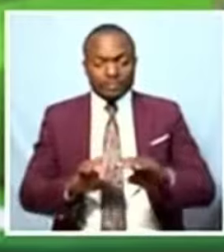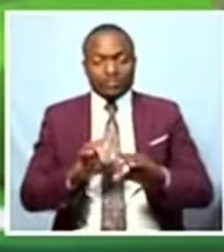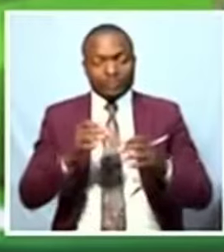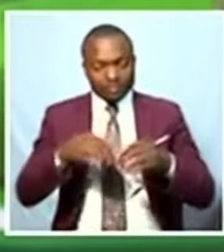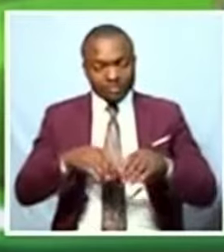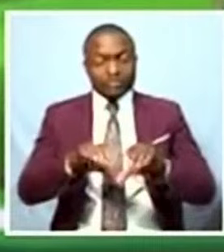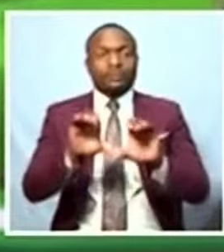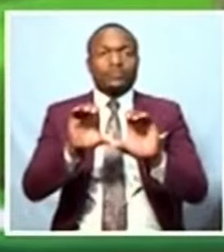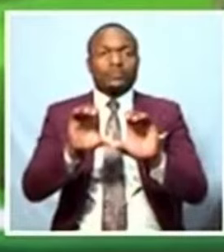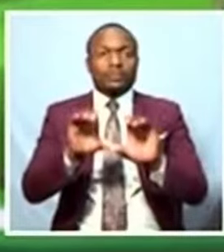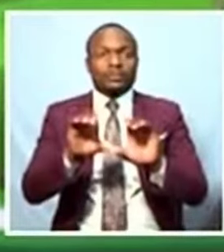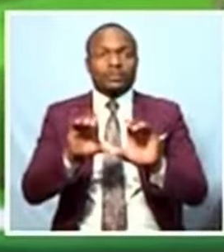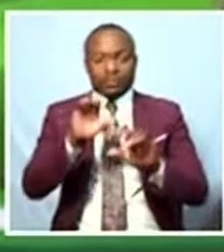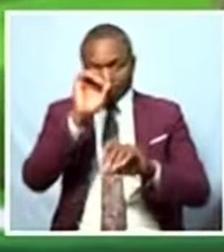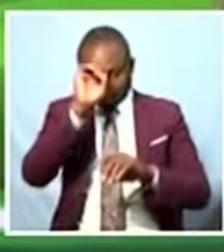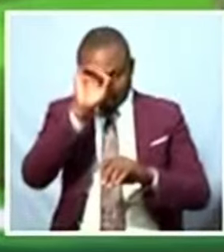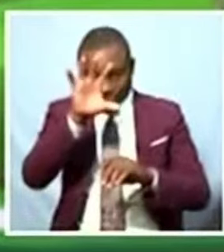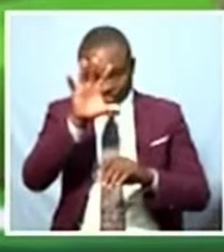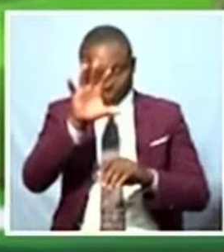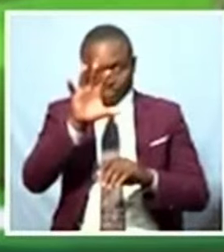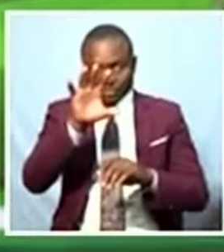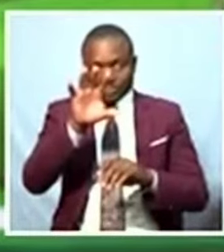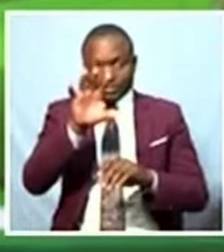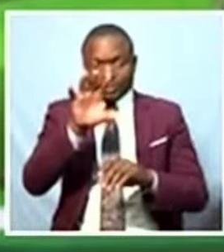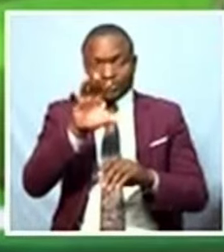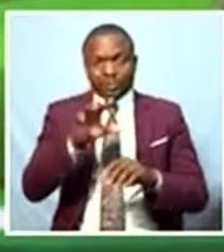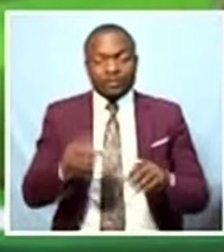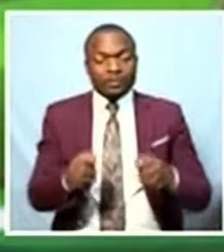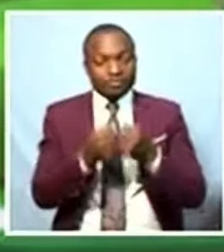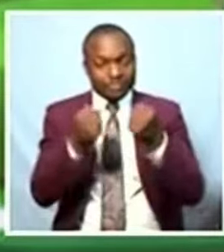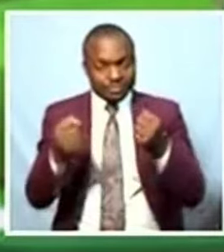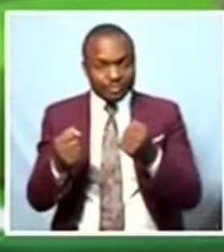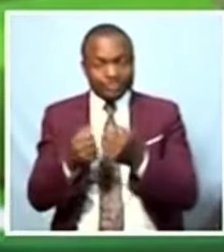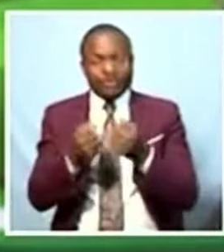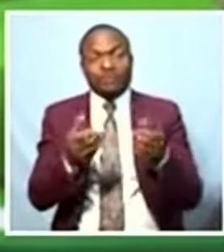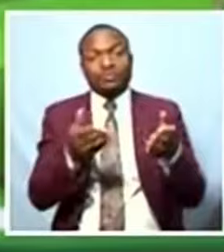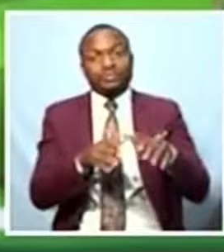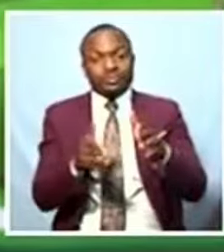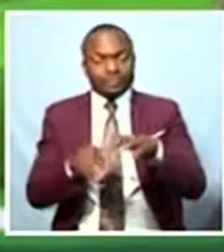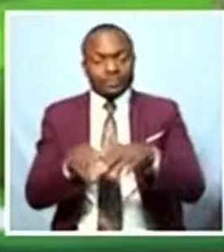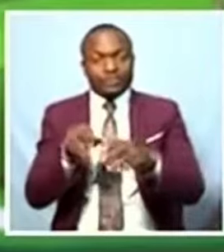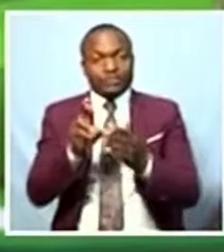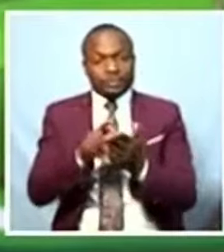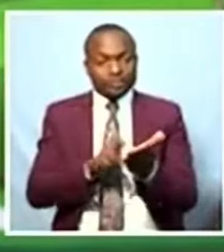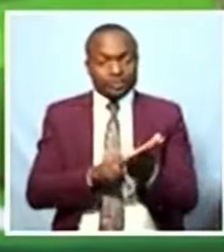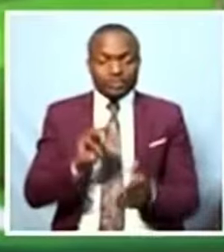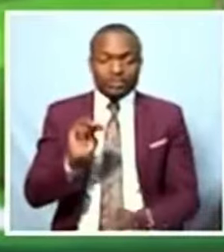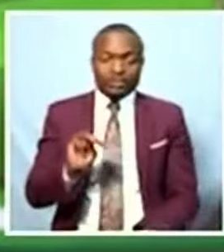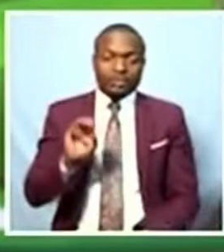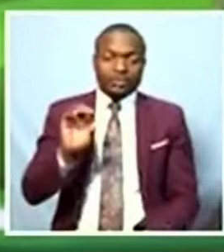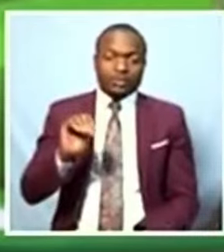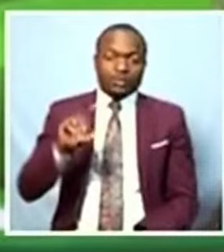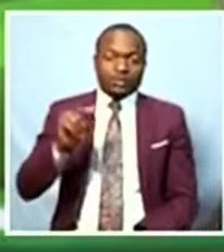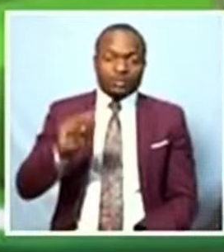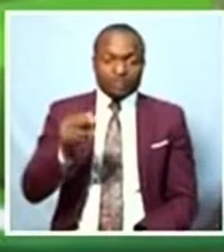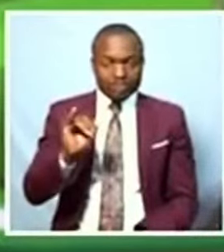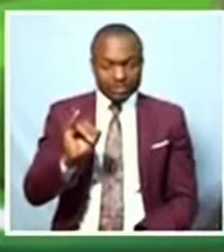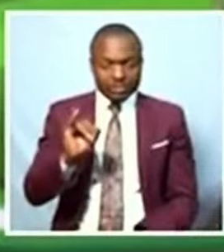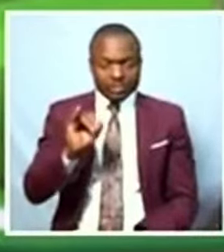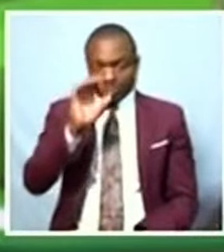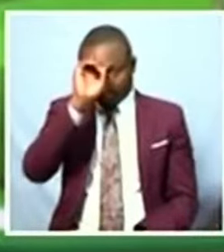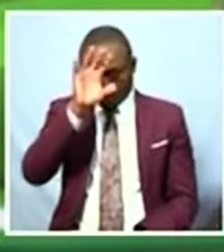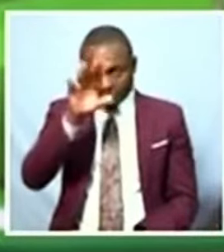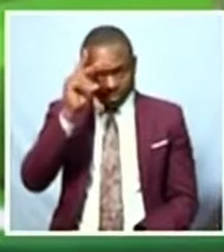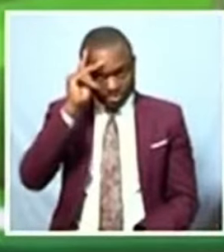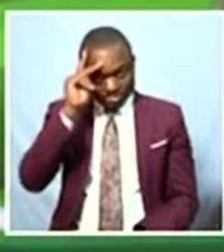continued mining fatalities recorded at Mopani mines in Kitwe in